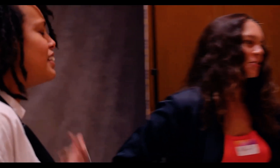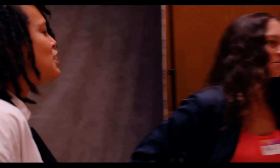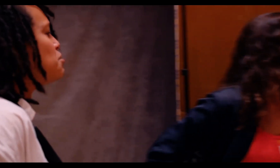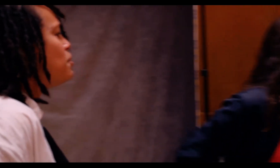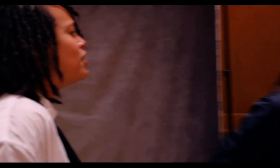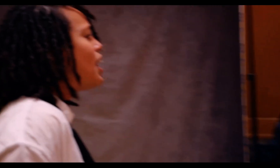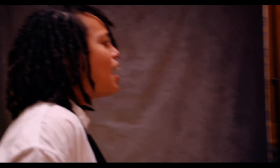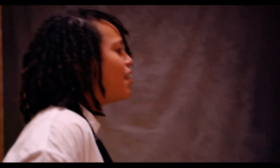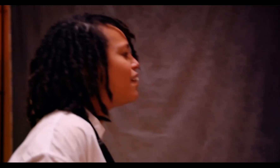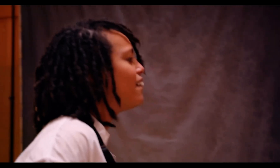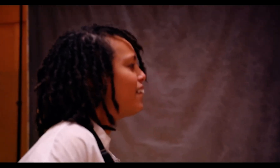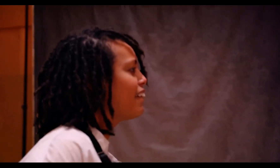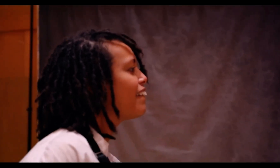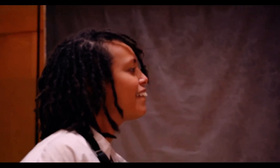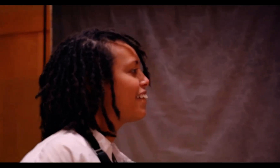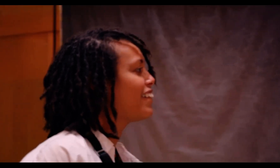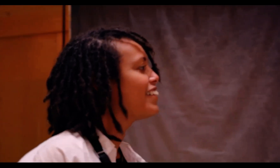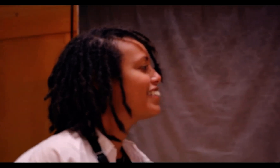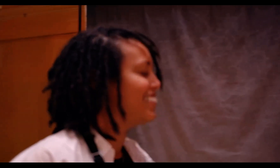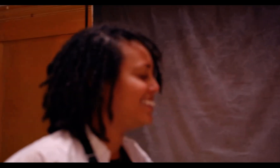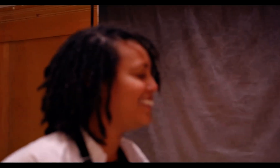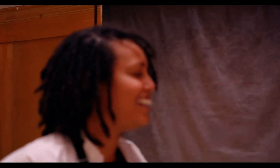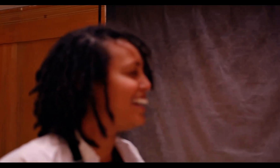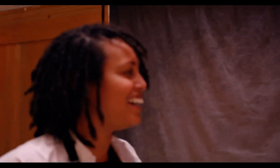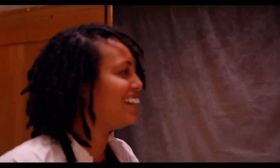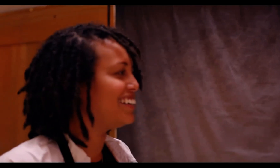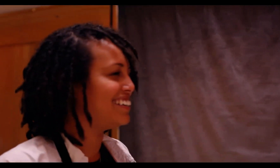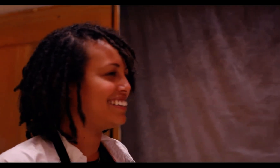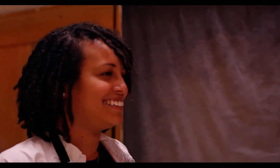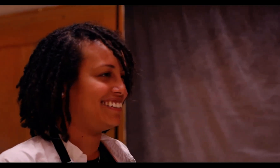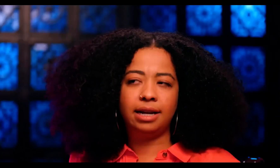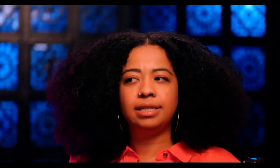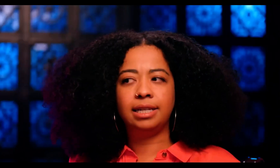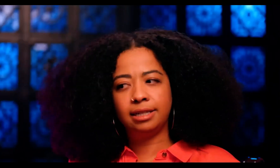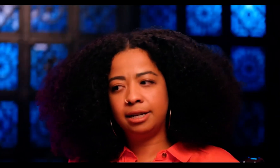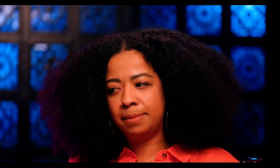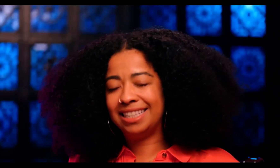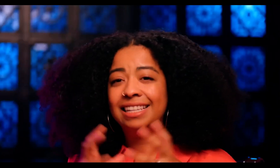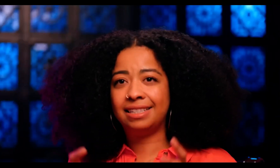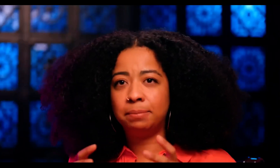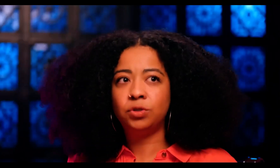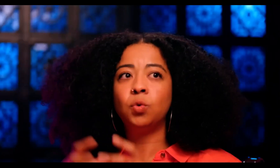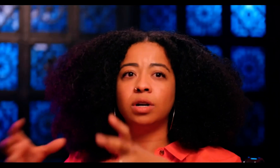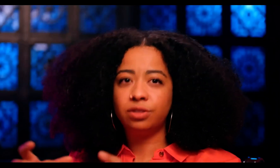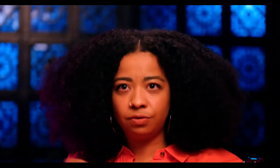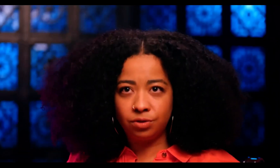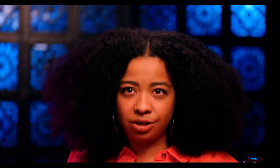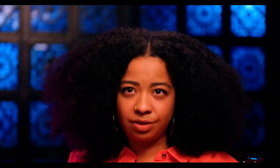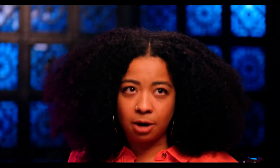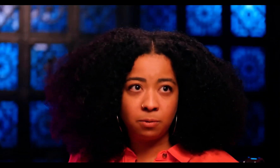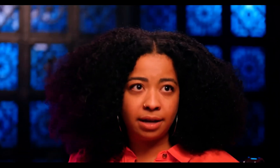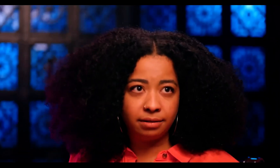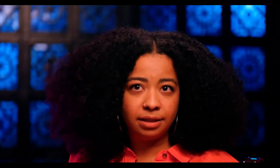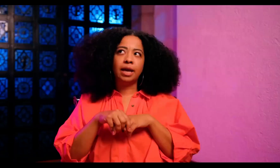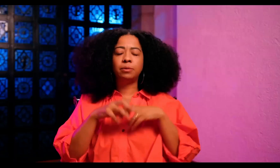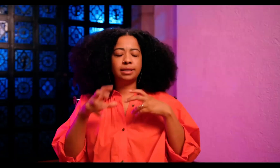Right now we're in a world where we need money to make things work, right? So I see guaranteed income as a step towards the future